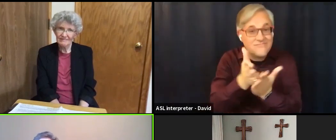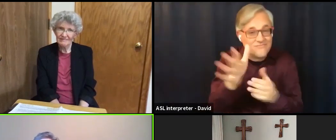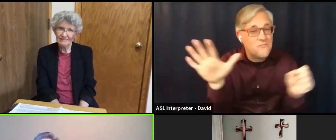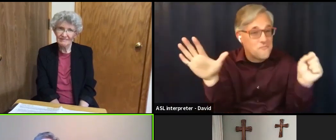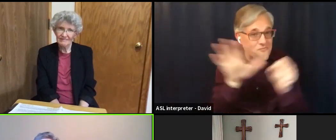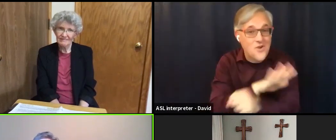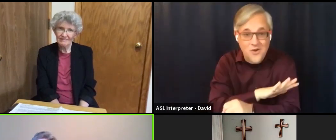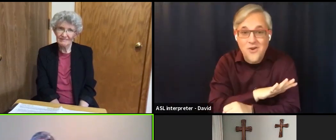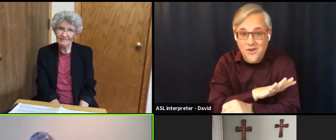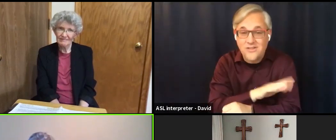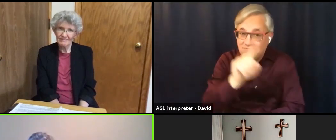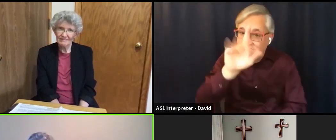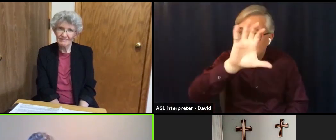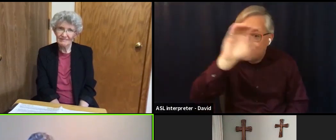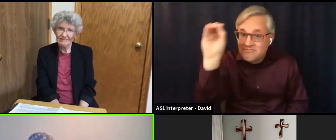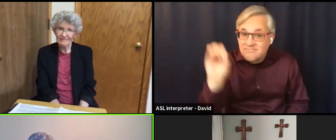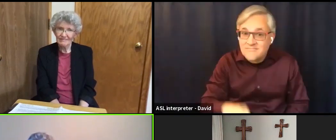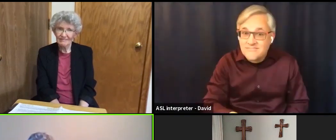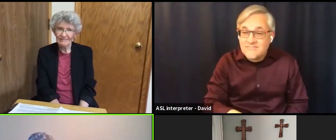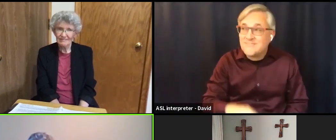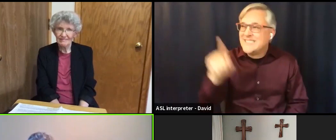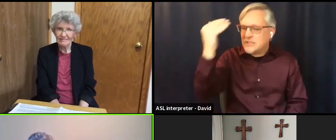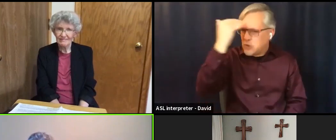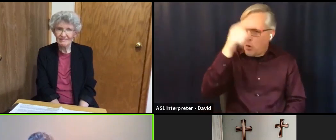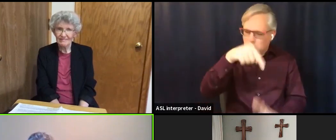and deeply.